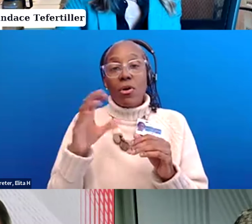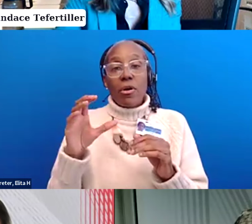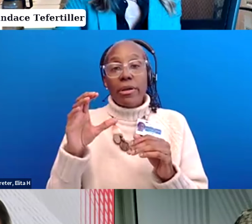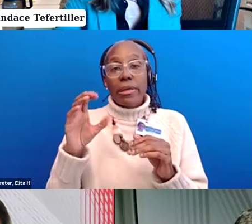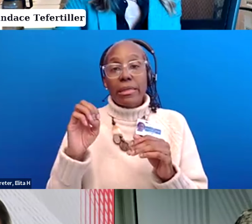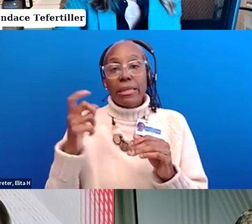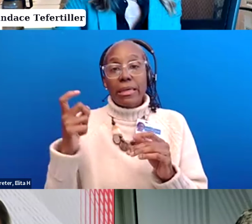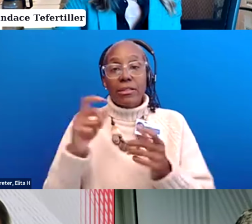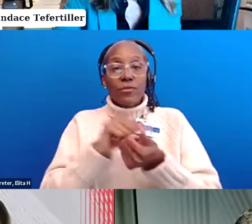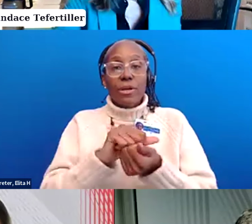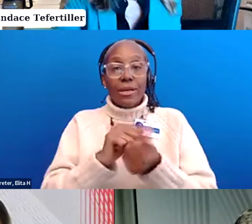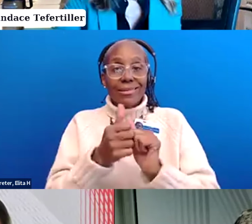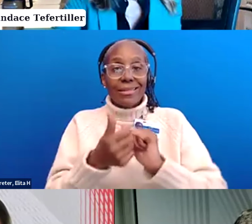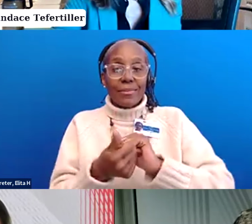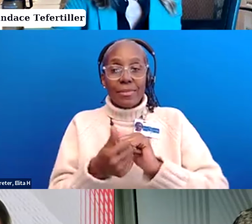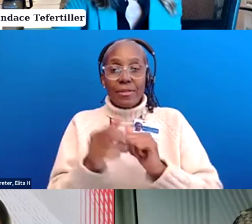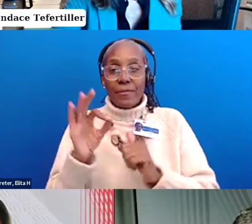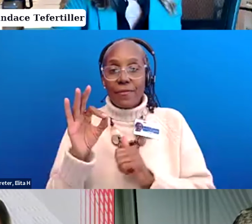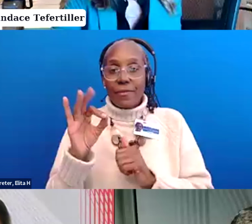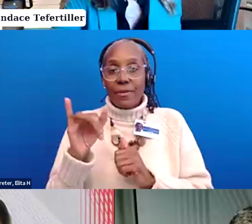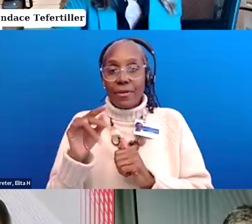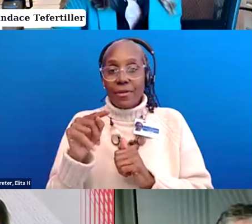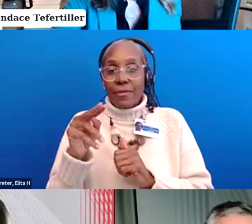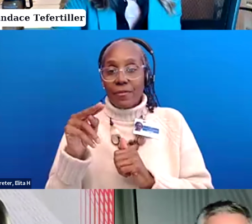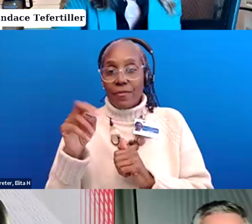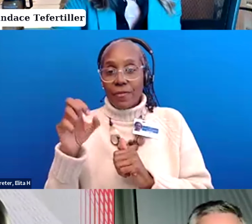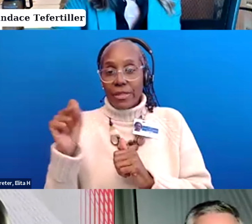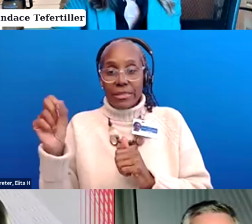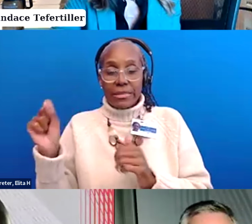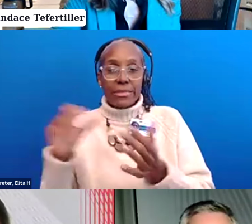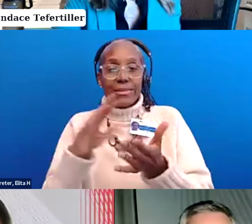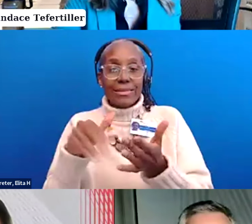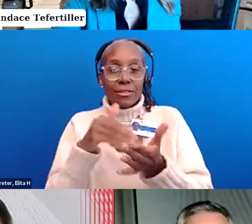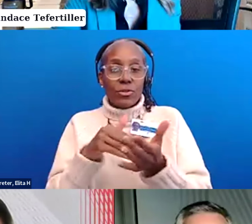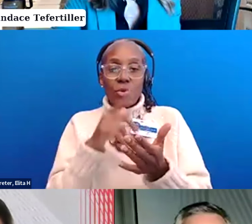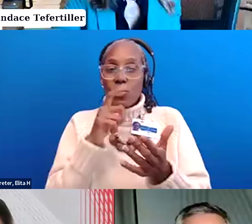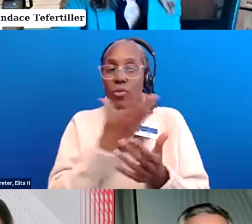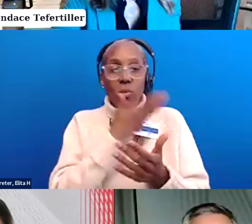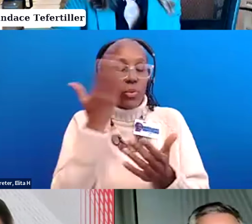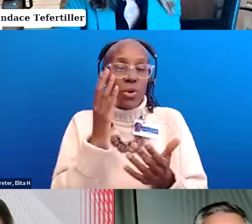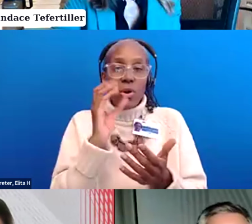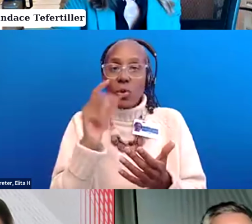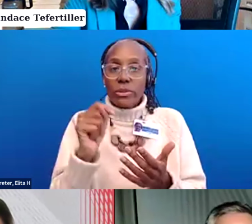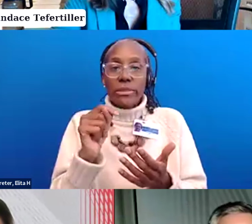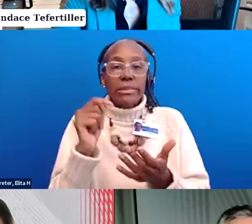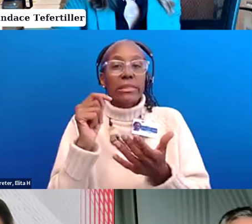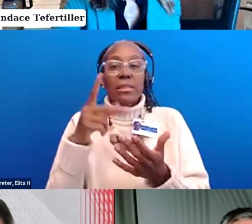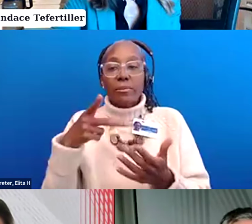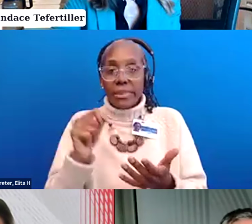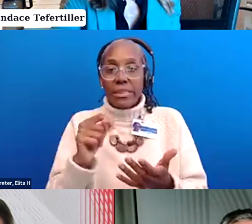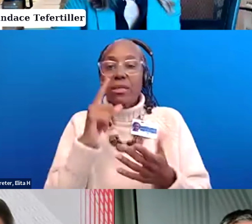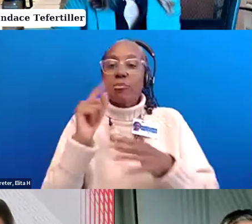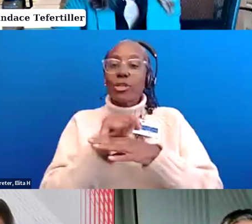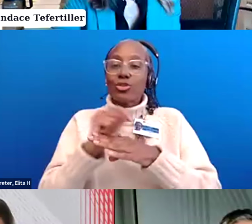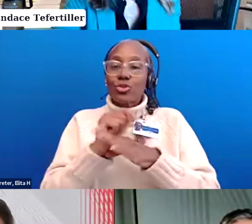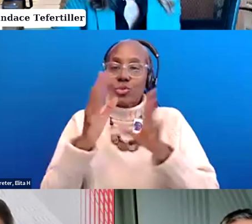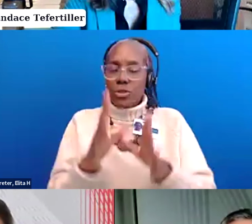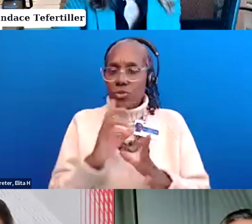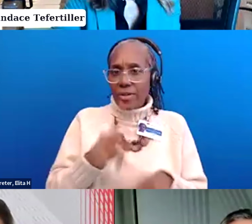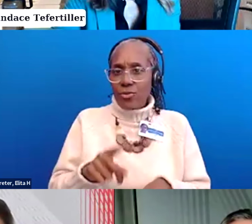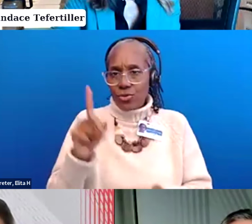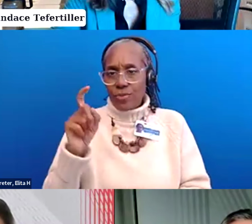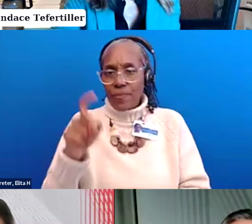for adaptive fitness centers that don't necessarily have physical or occupational therapists, but trainers? Do you have an answer to